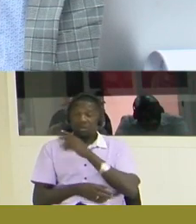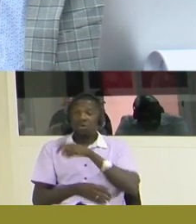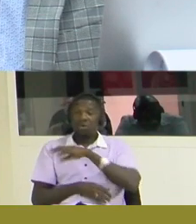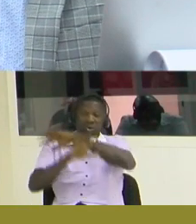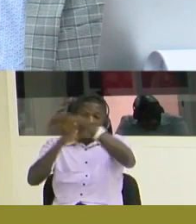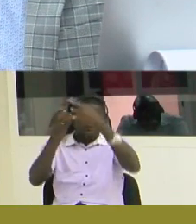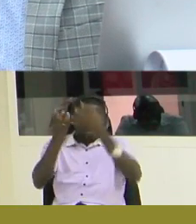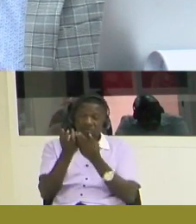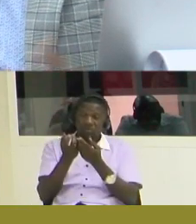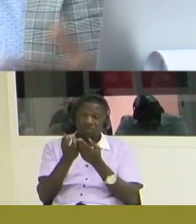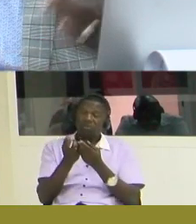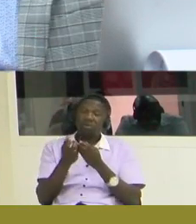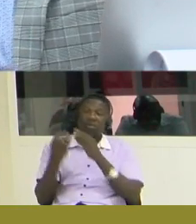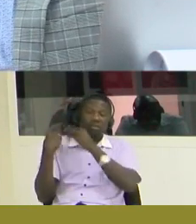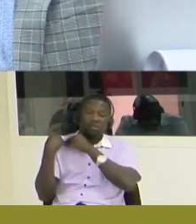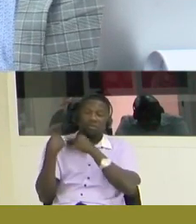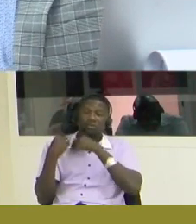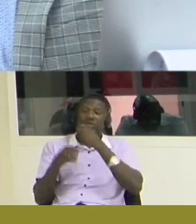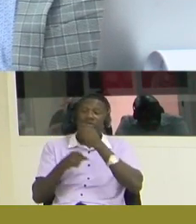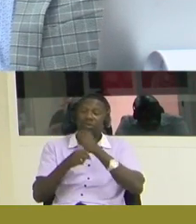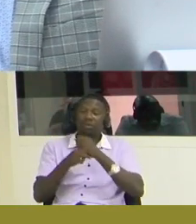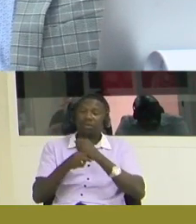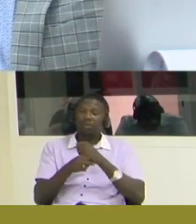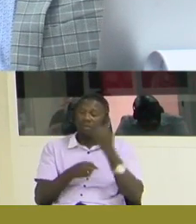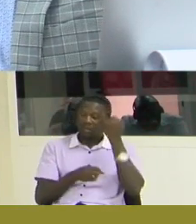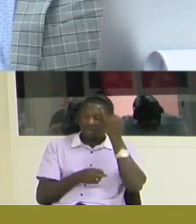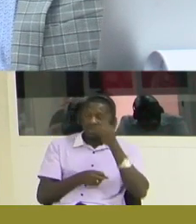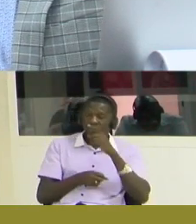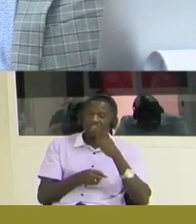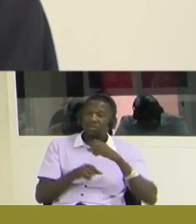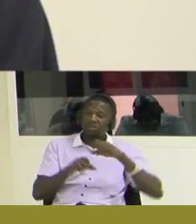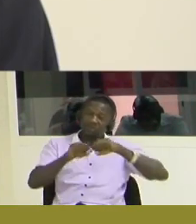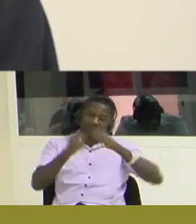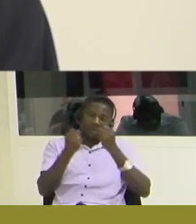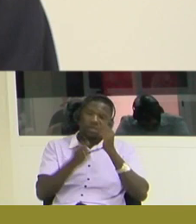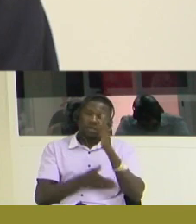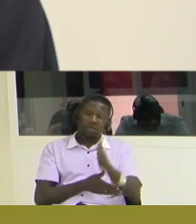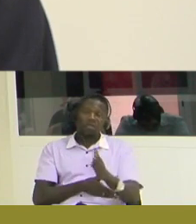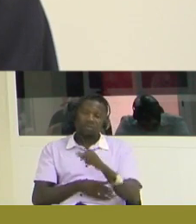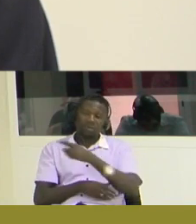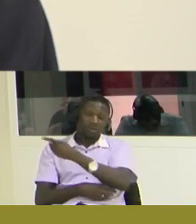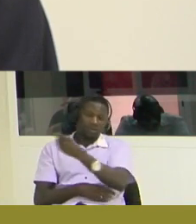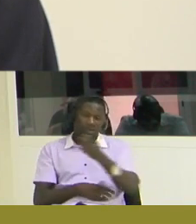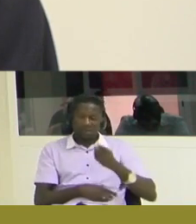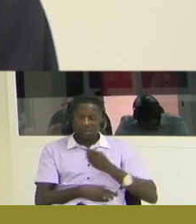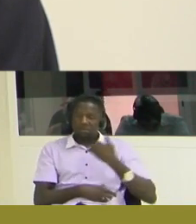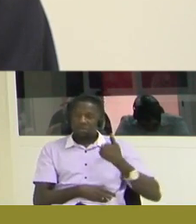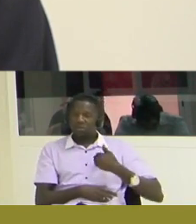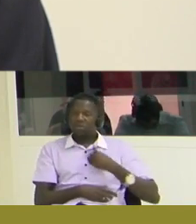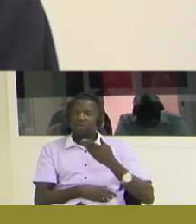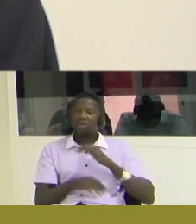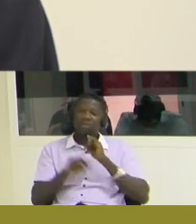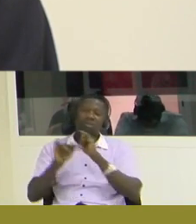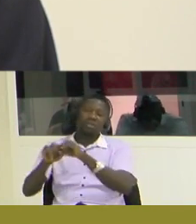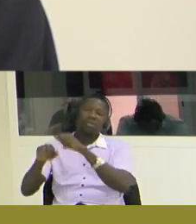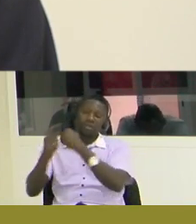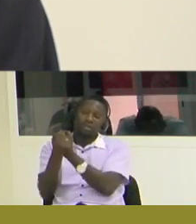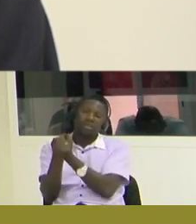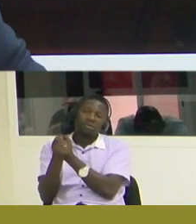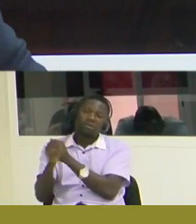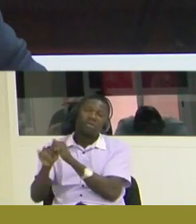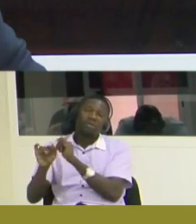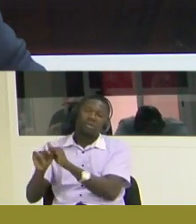decision which violated the rights of these people arresting them and keeping them in a military camp on the horrible conditions